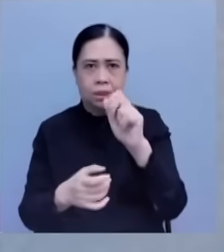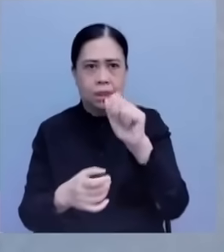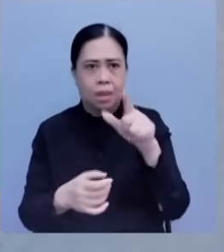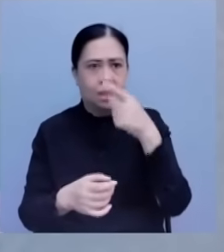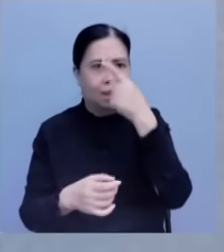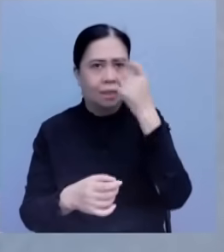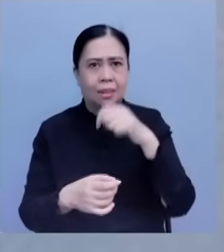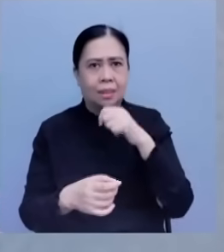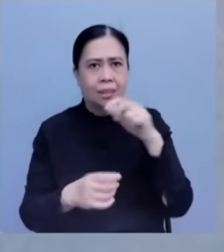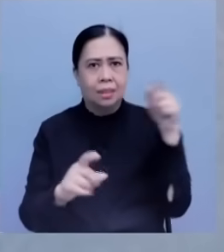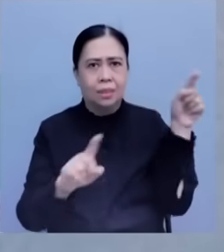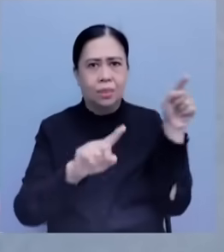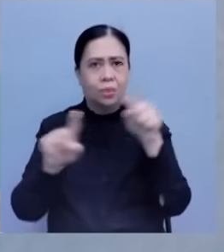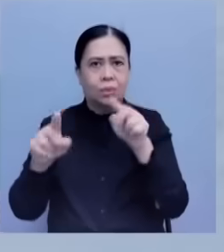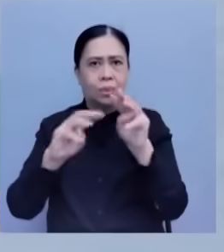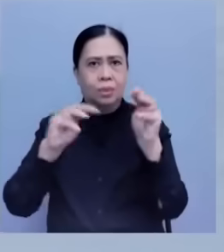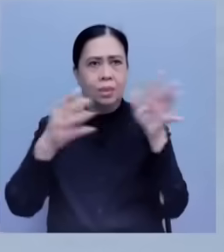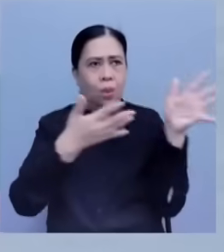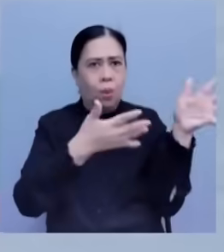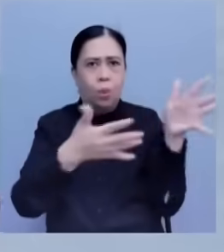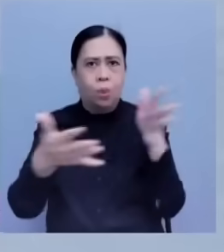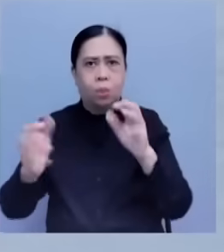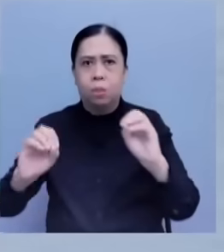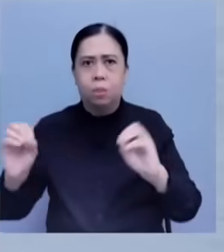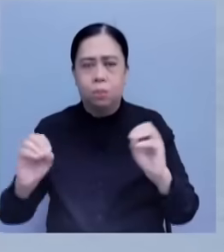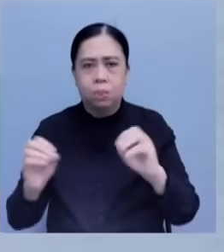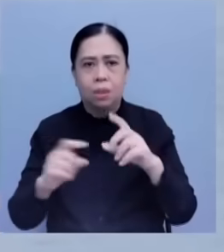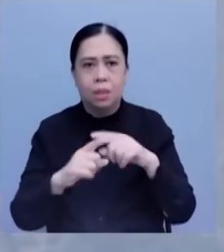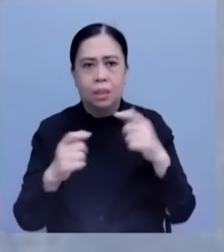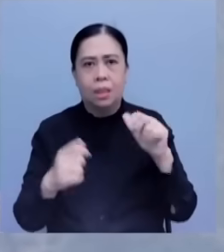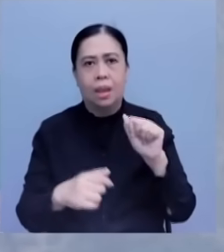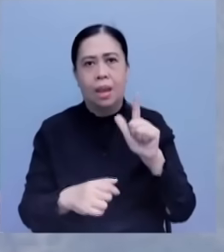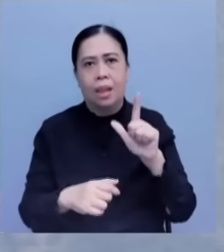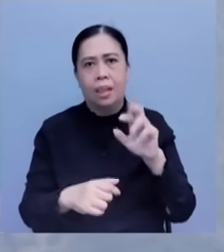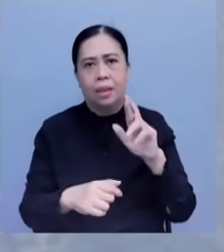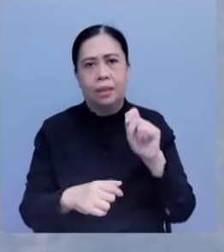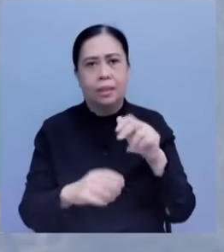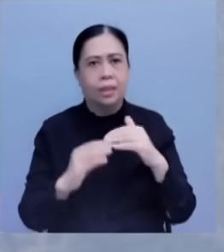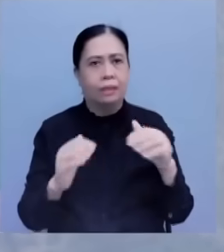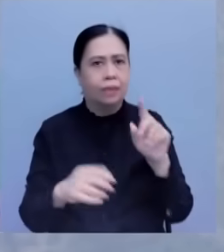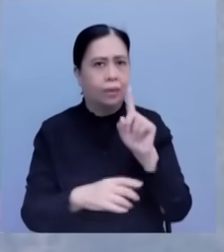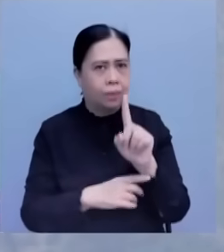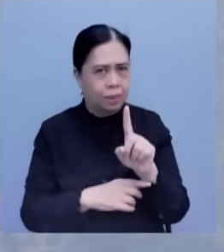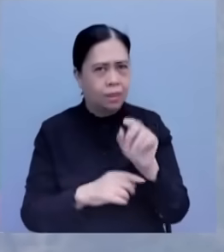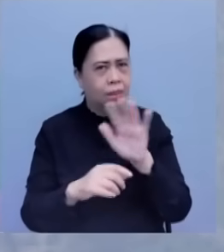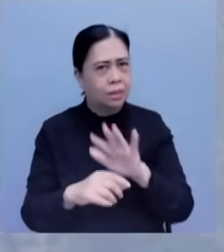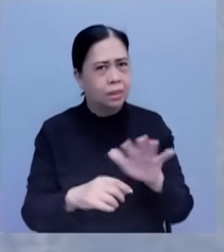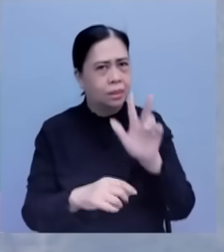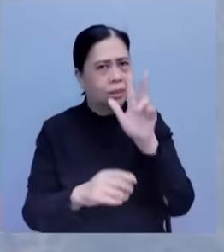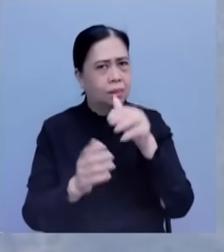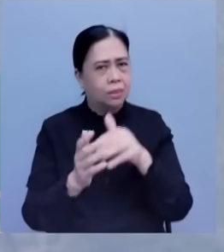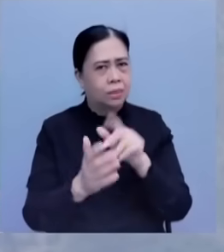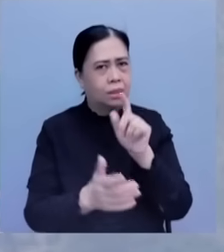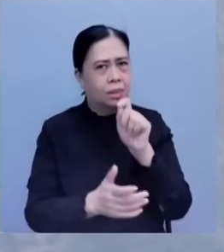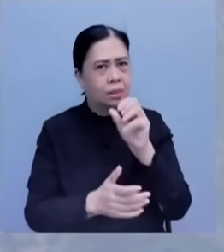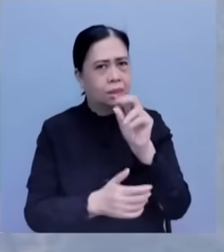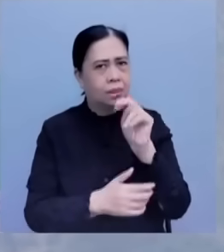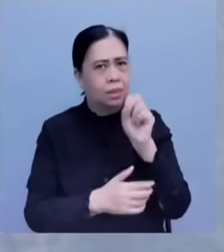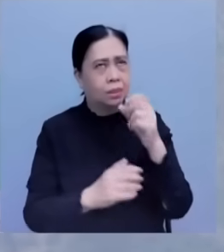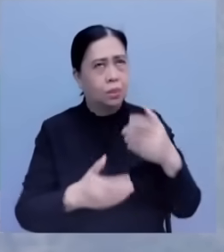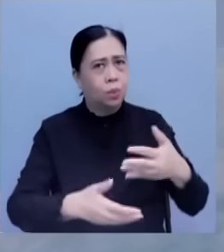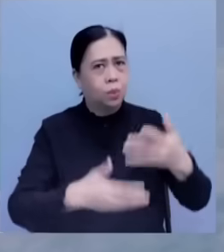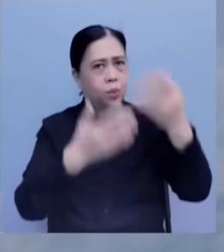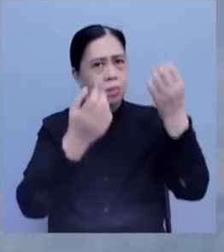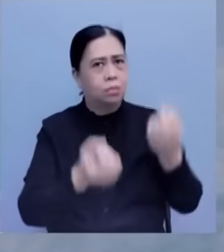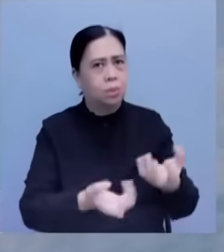not headed for Metro Manila. The volcano is currently under alert level 1, but it has been emitting around 3,000 tons of volcanic sulfur